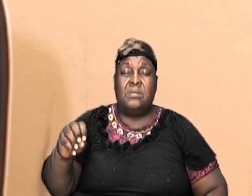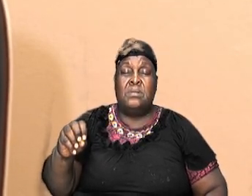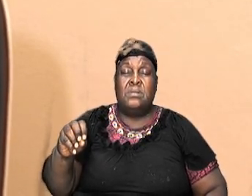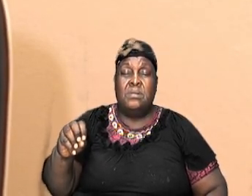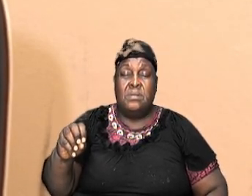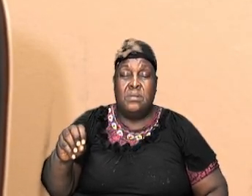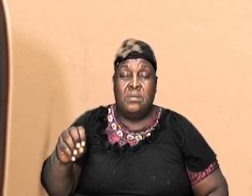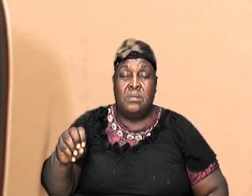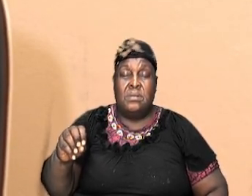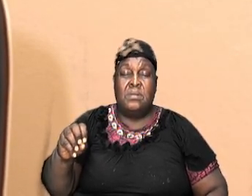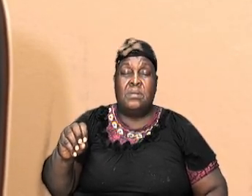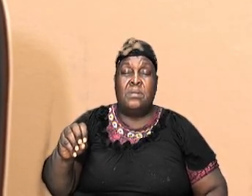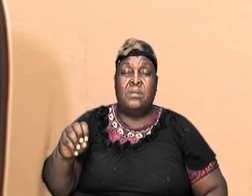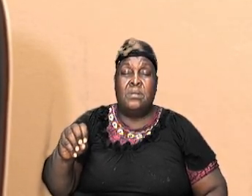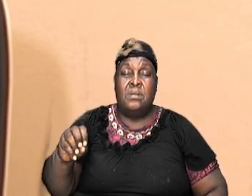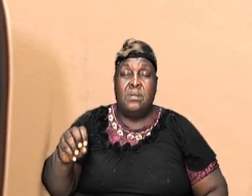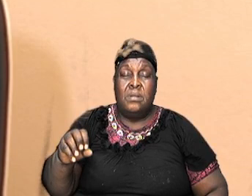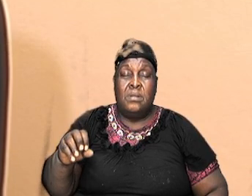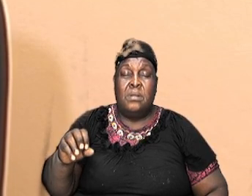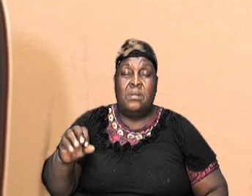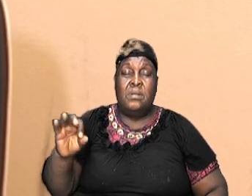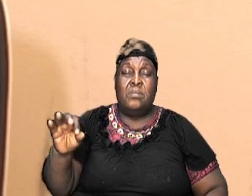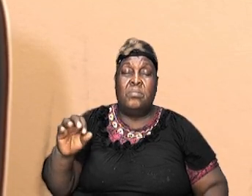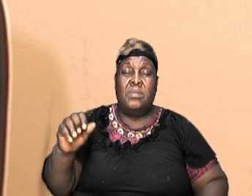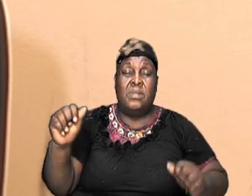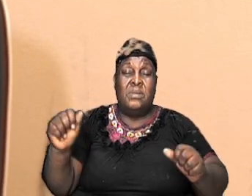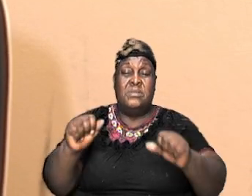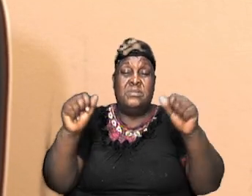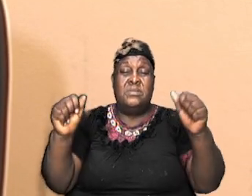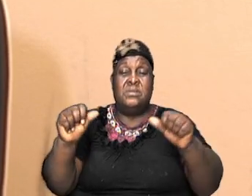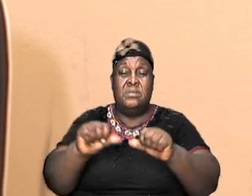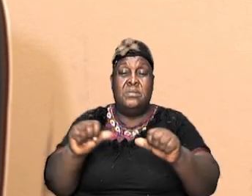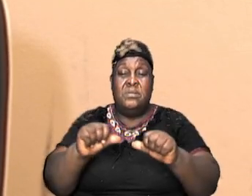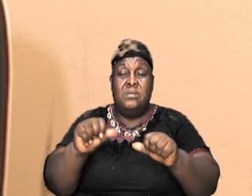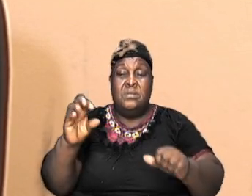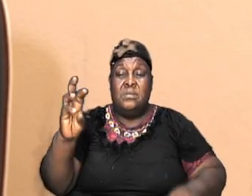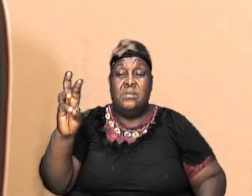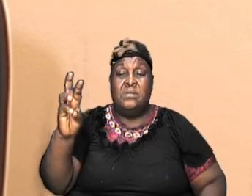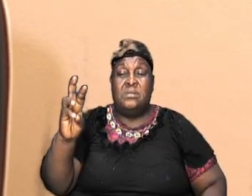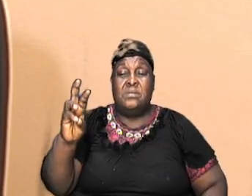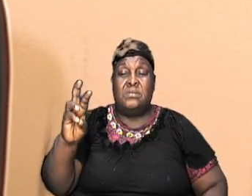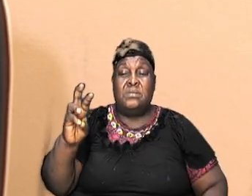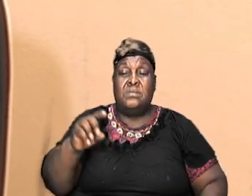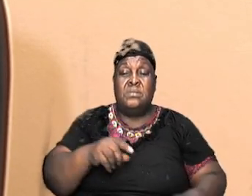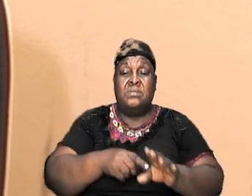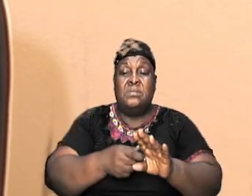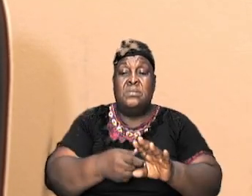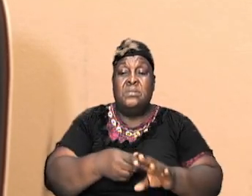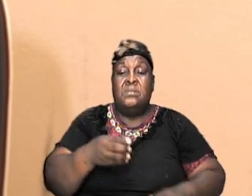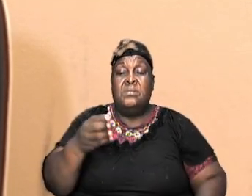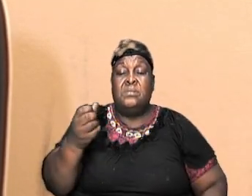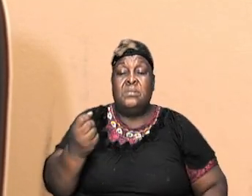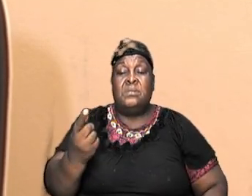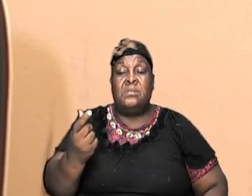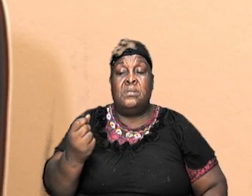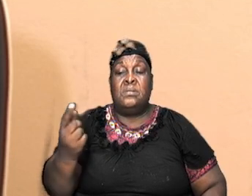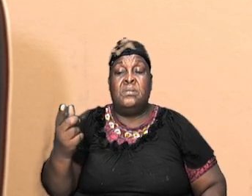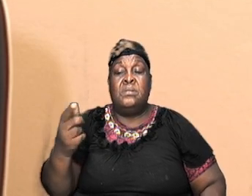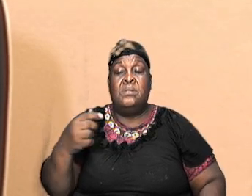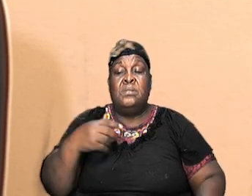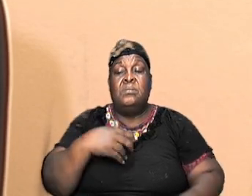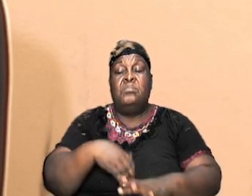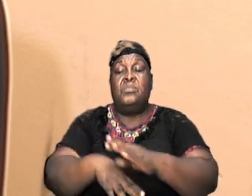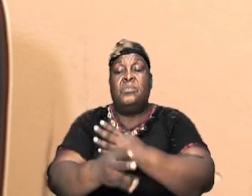talent night this Friday. Saturday, August 6th, starting at 11 a.m., we are going to be